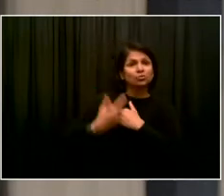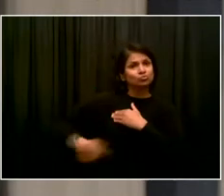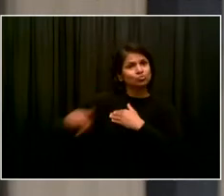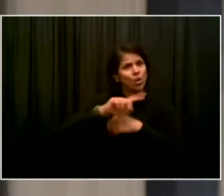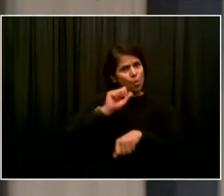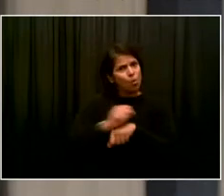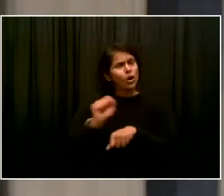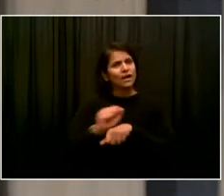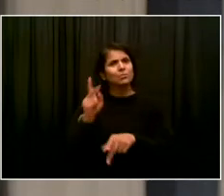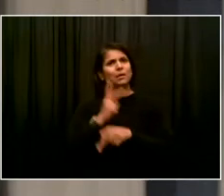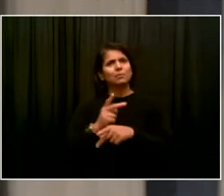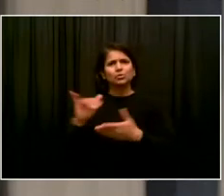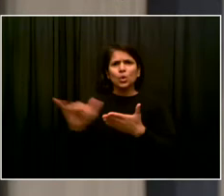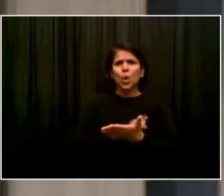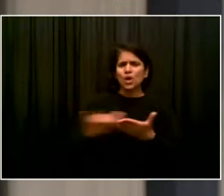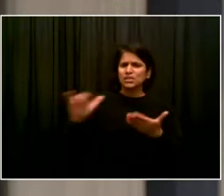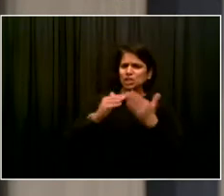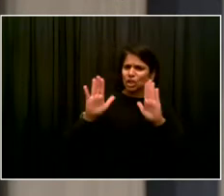place always.